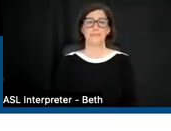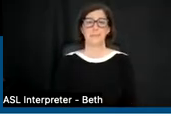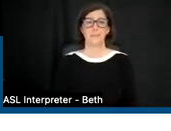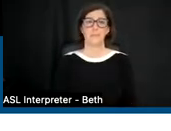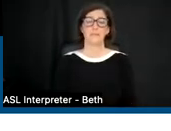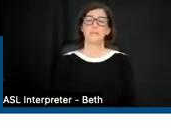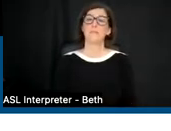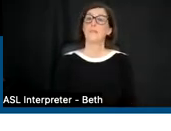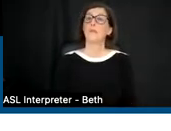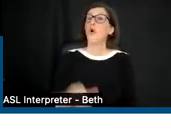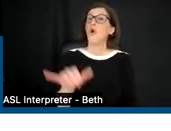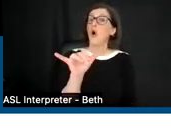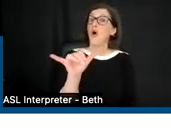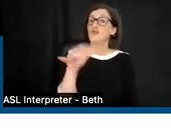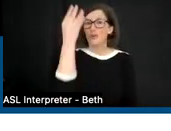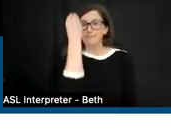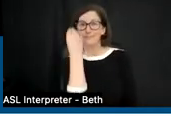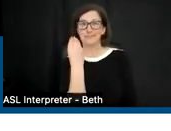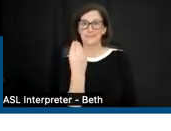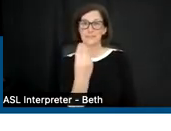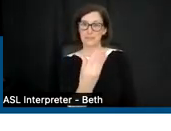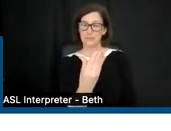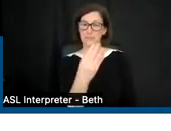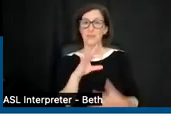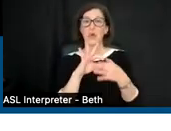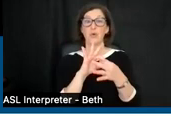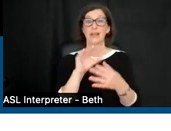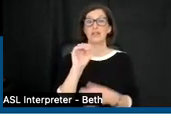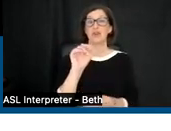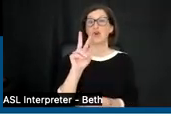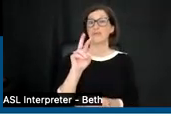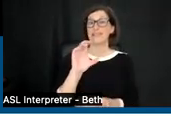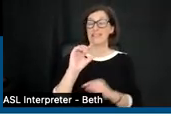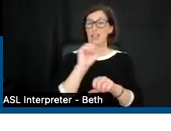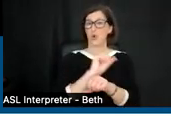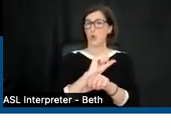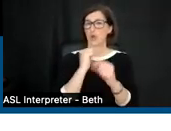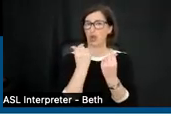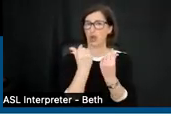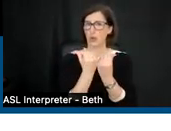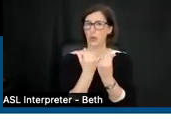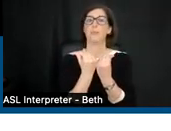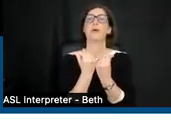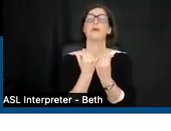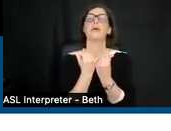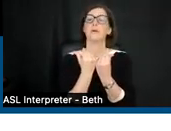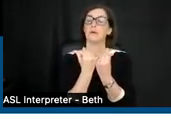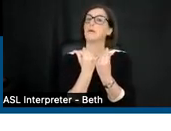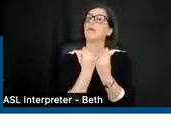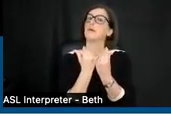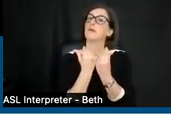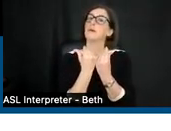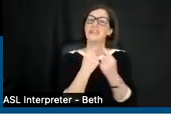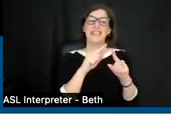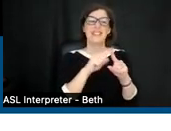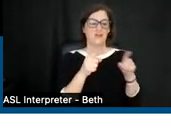Another thing I would like to mention related to OVC Task Force is related to a number of